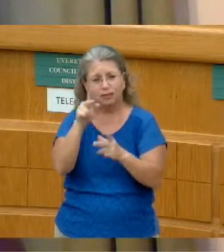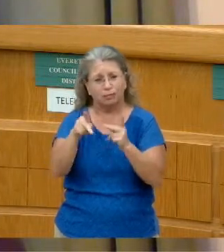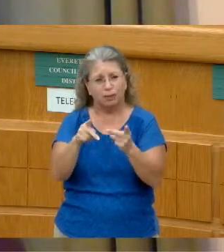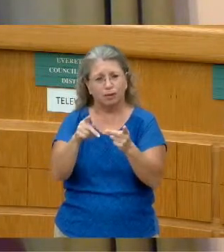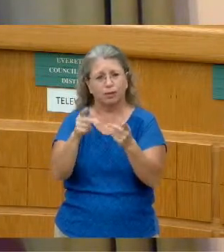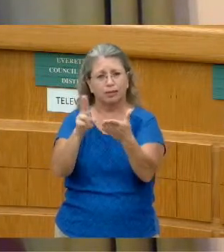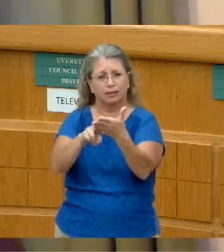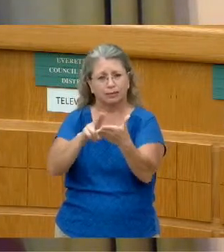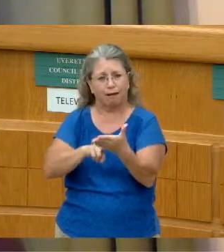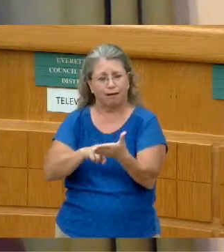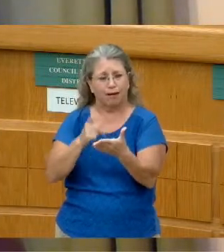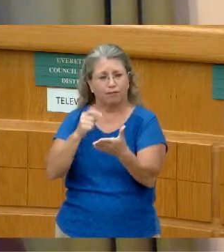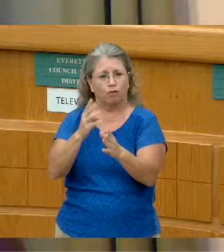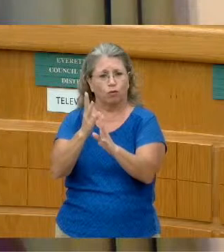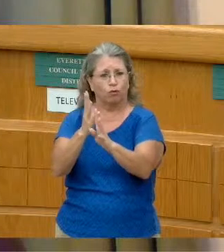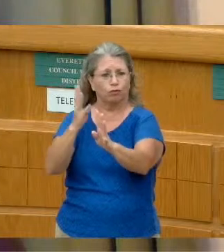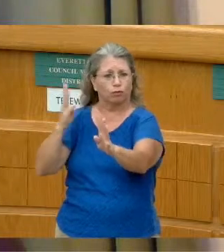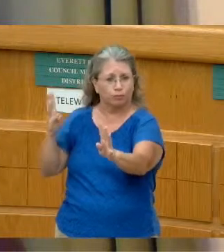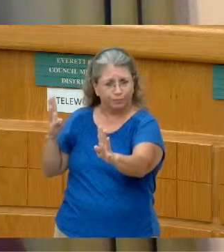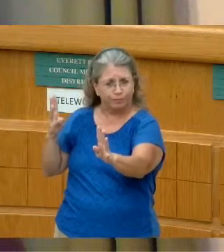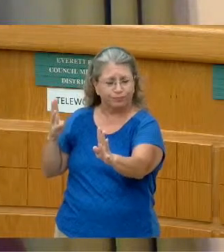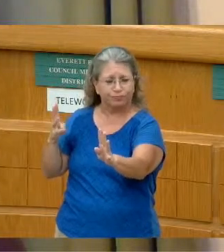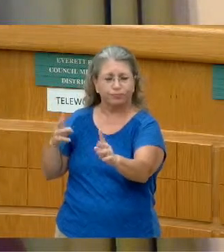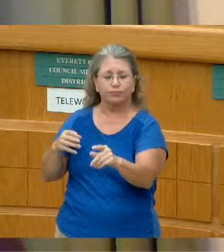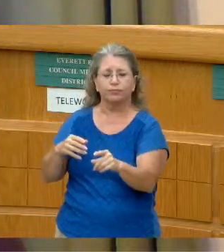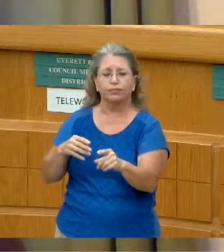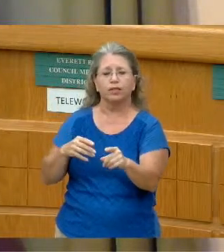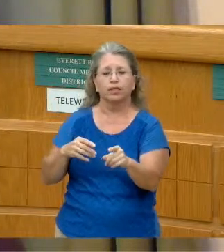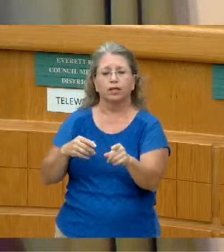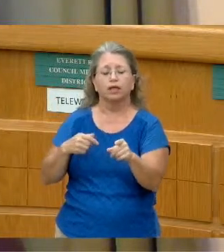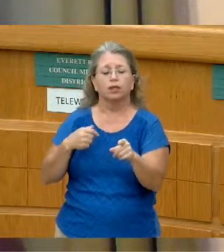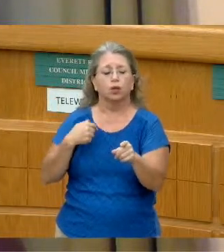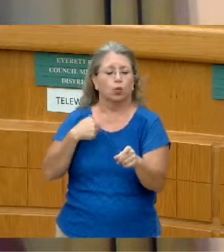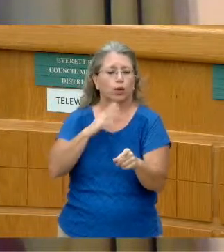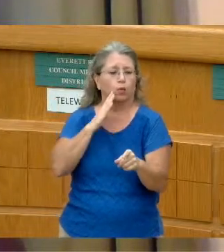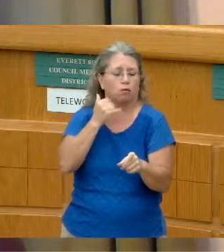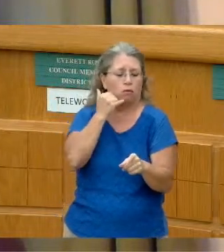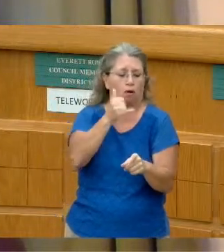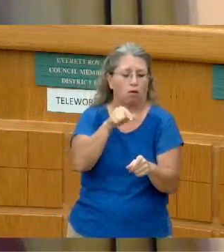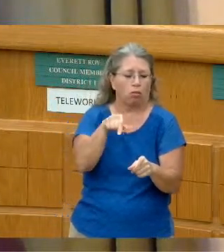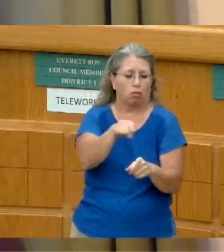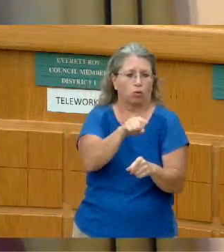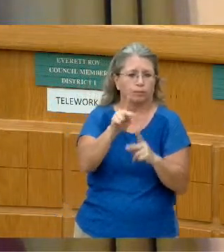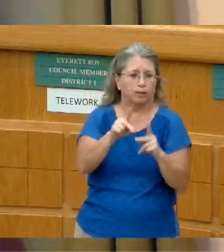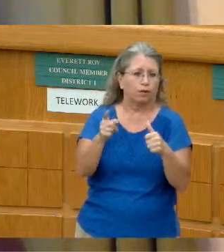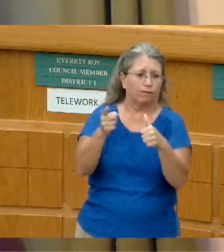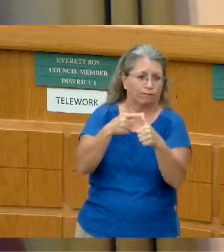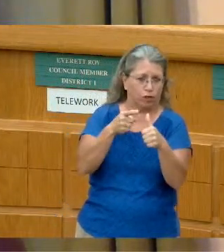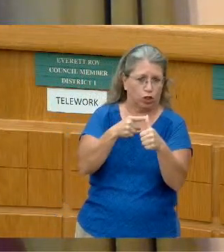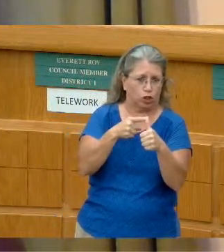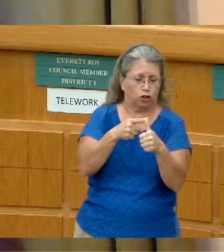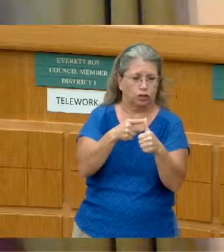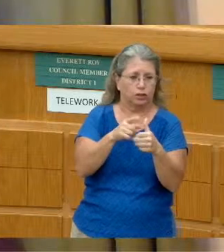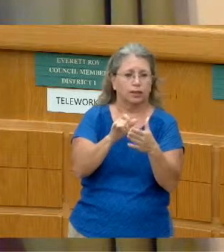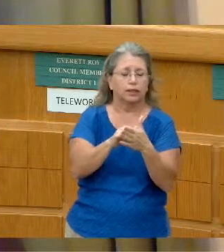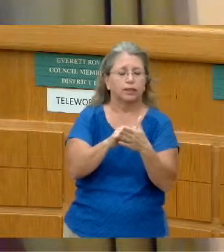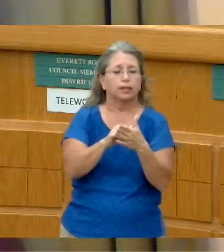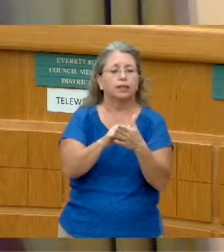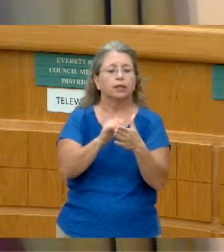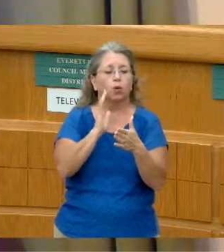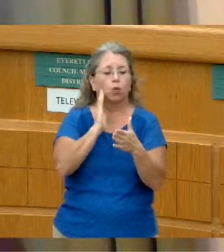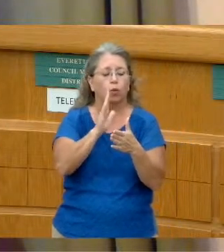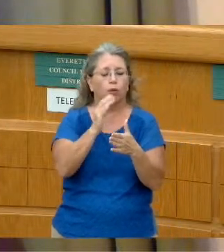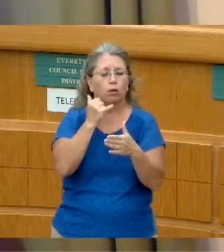drive-through. So they are going to be the individuals that we are calling back first. This call is going to be through a reverse alert.